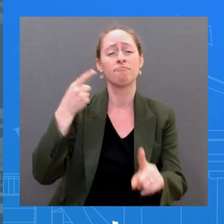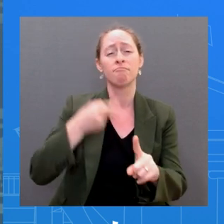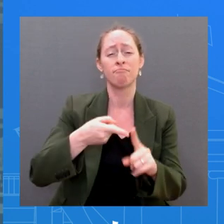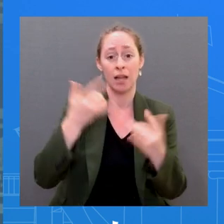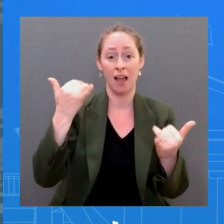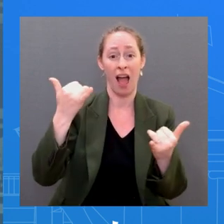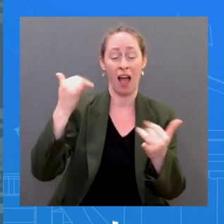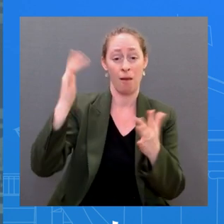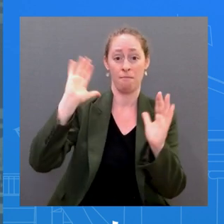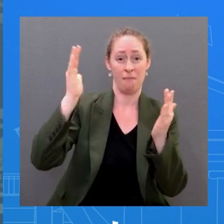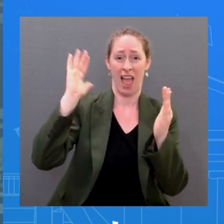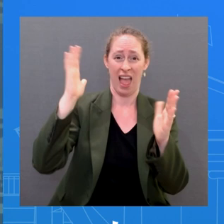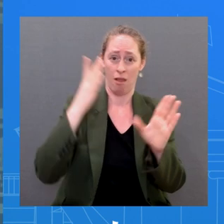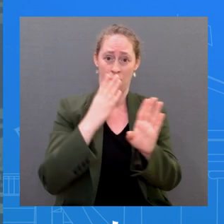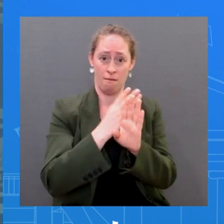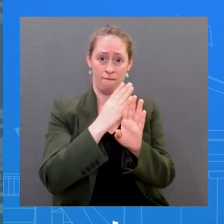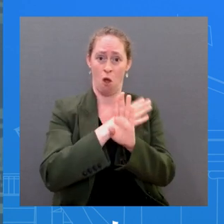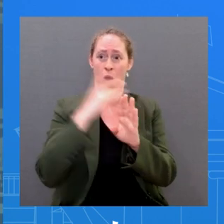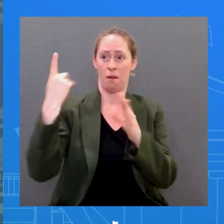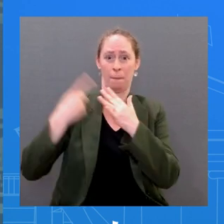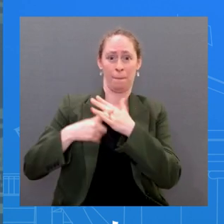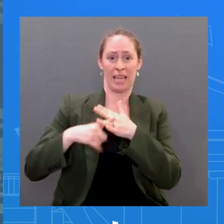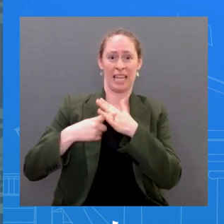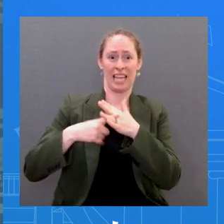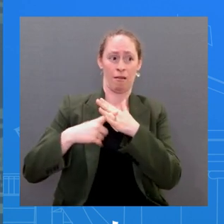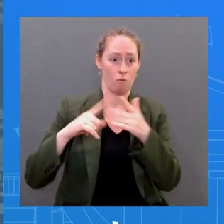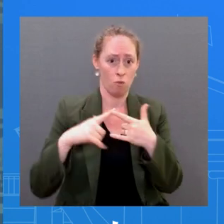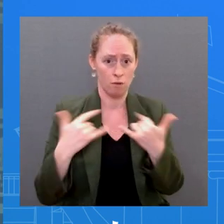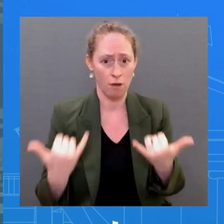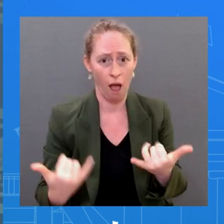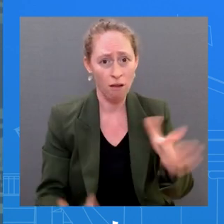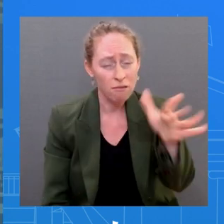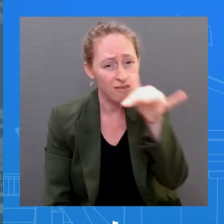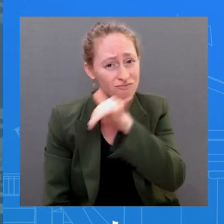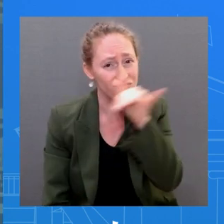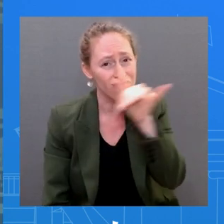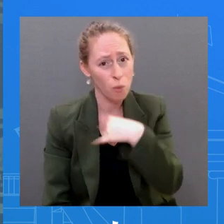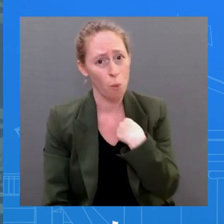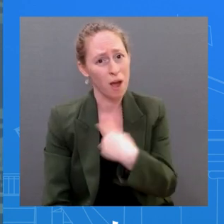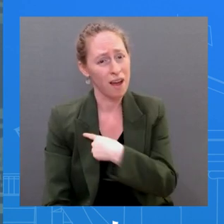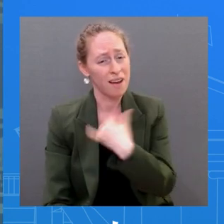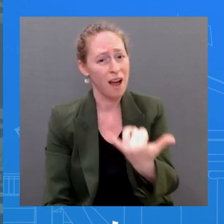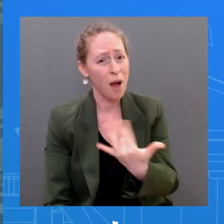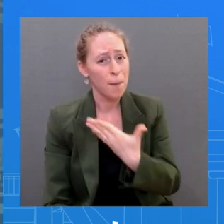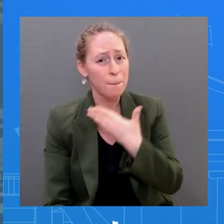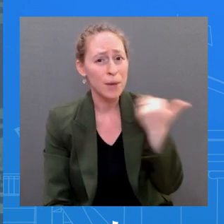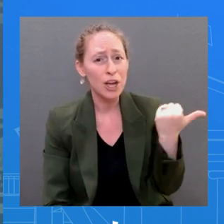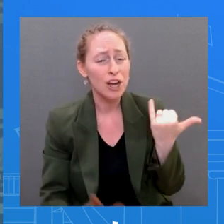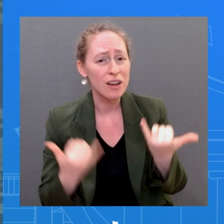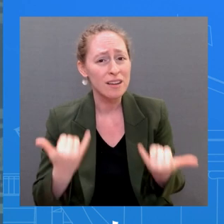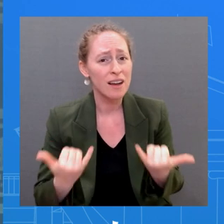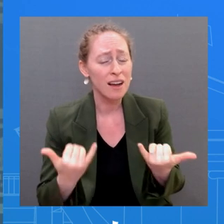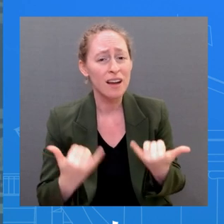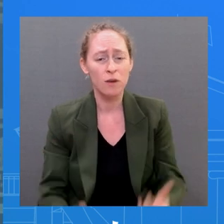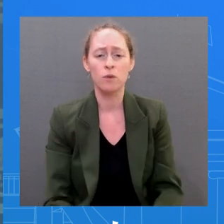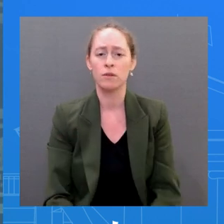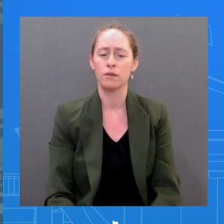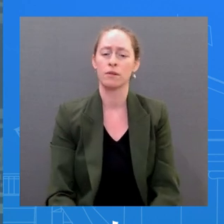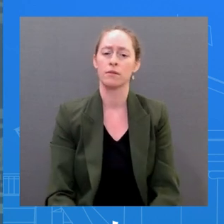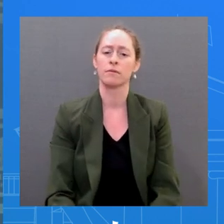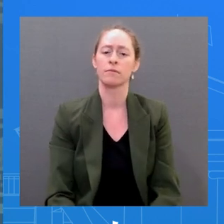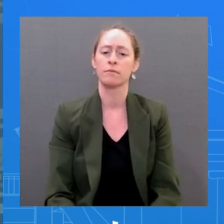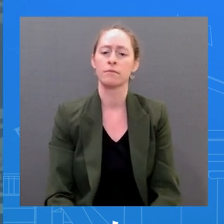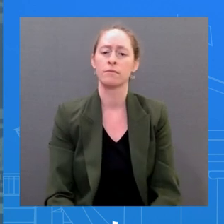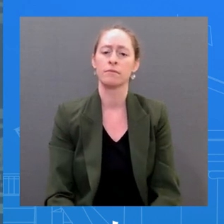year ago. And so, you know, during this presidency, people felt uncertain about the